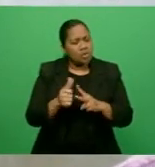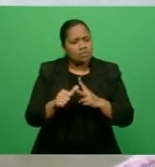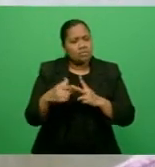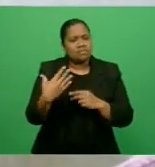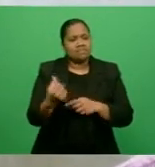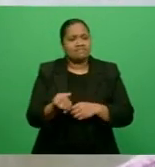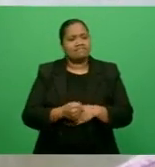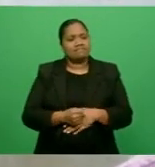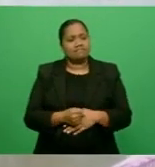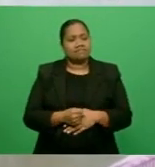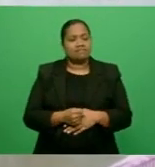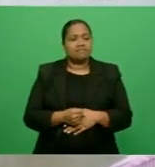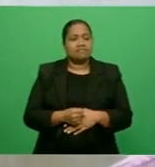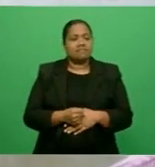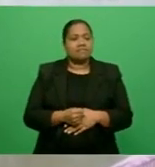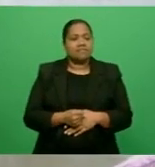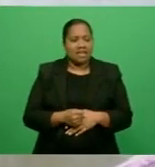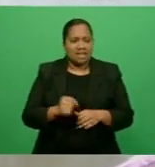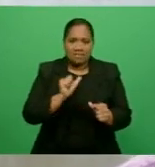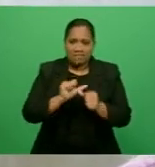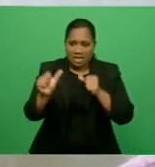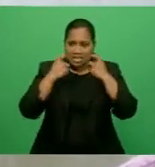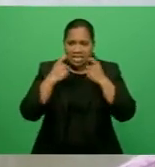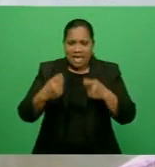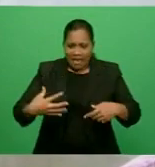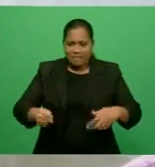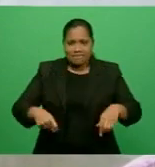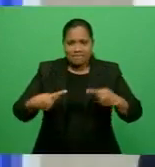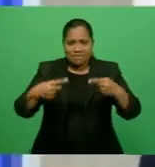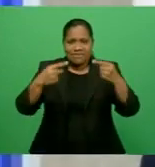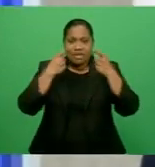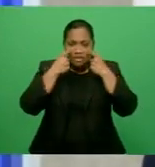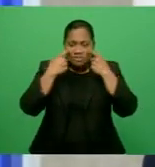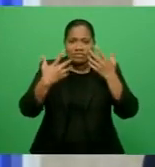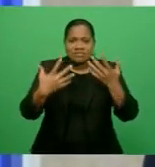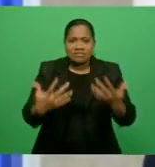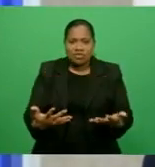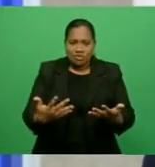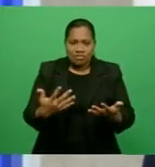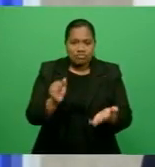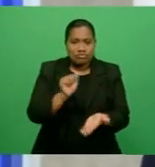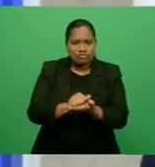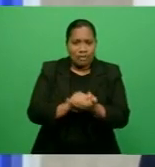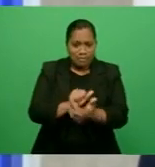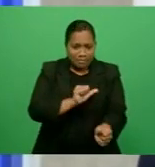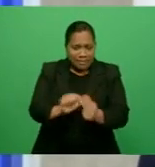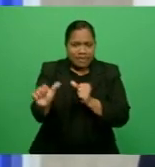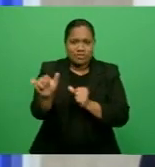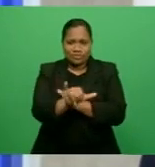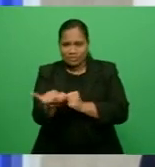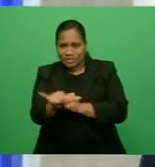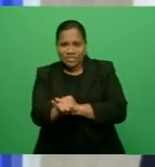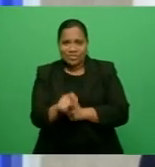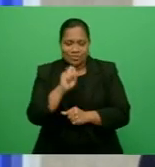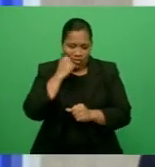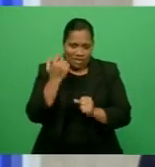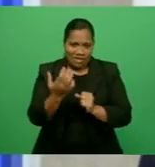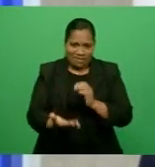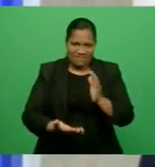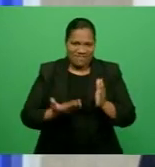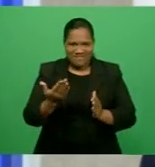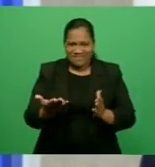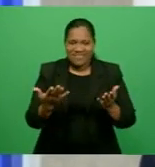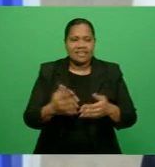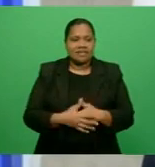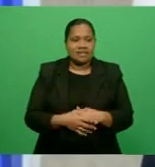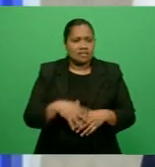competition for the best display shop and also some other competition. There are the events that will coincide with this to